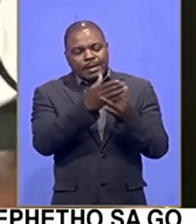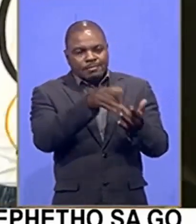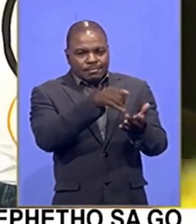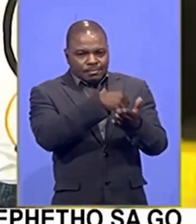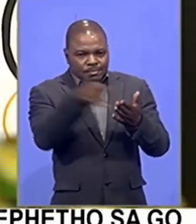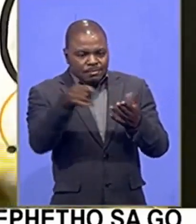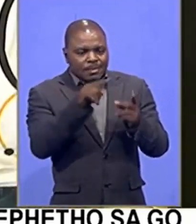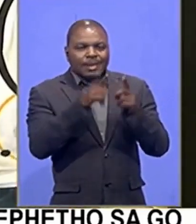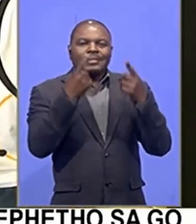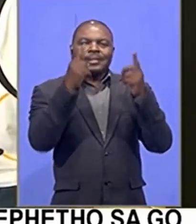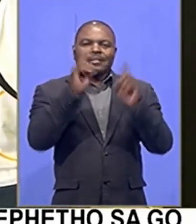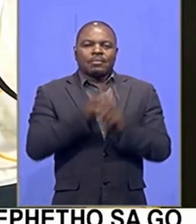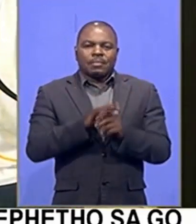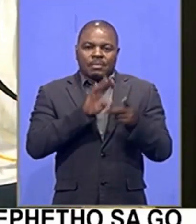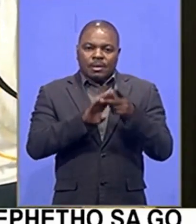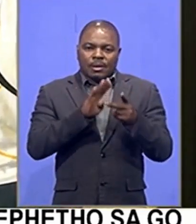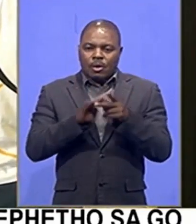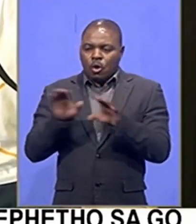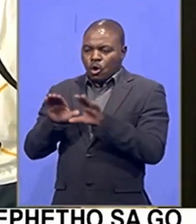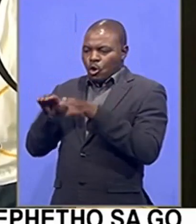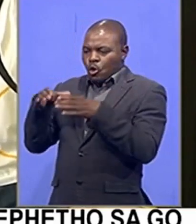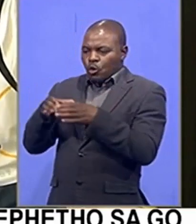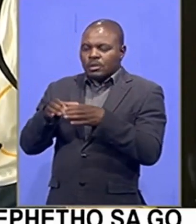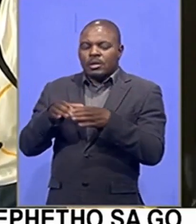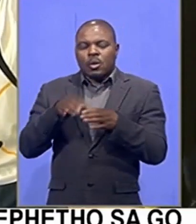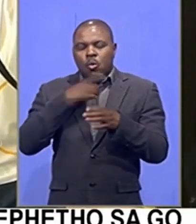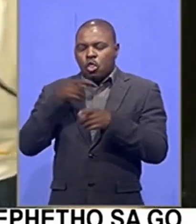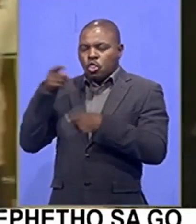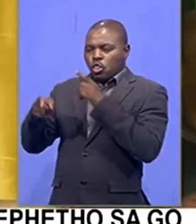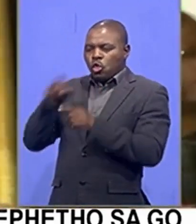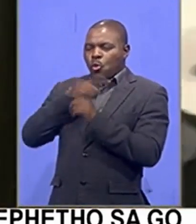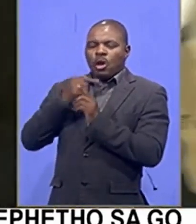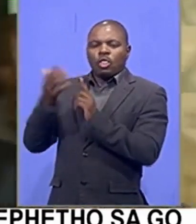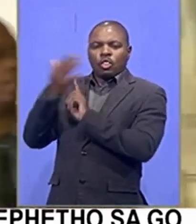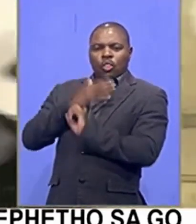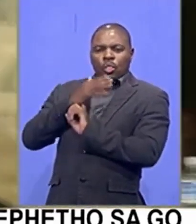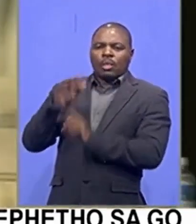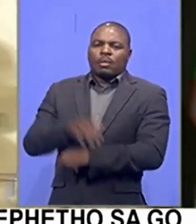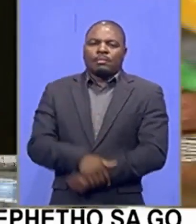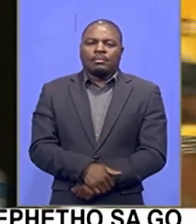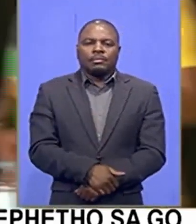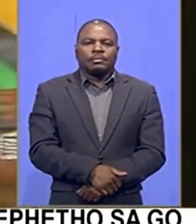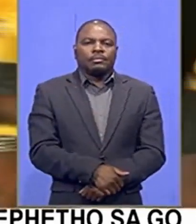atlega. O latofatša mokgatlo gore o mo swere ka diatla tša makgwakgwa.